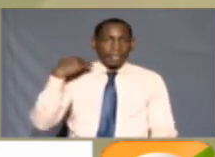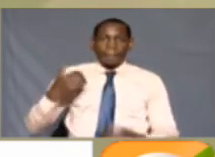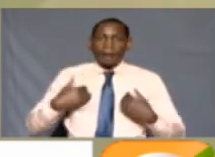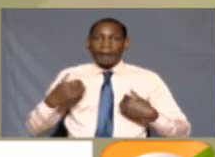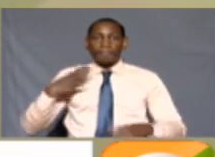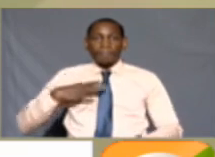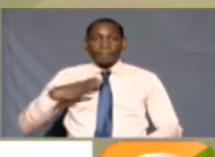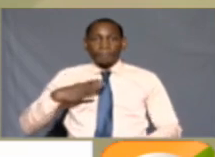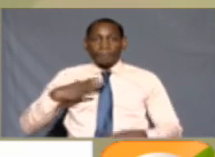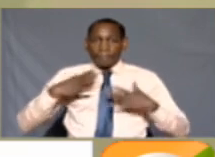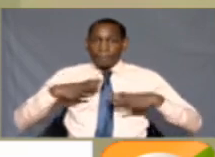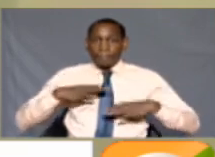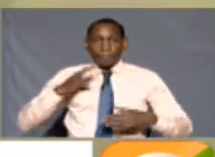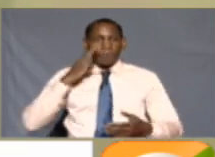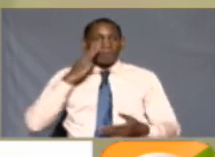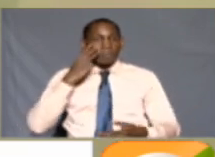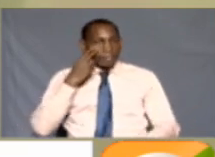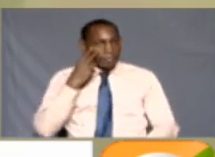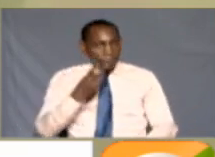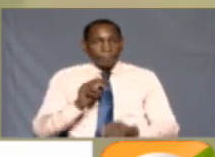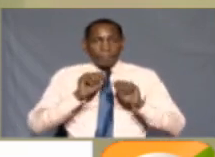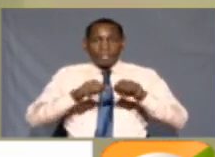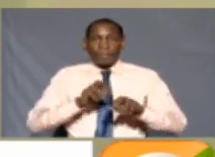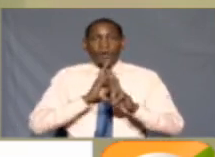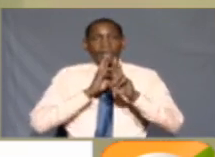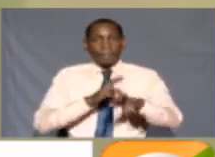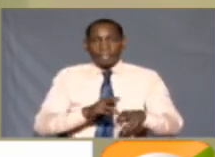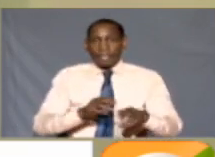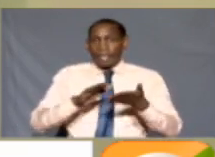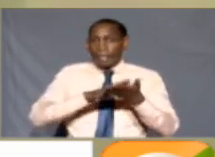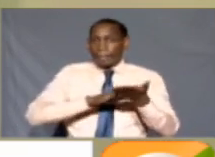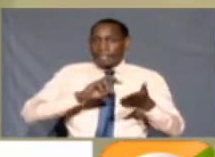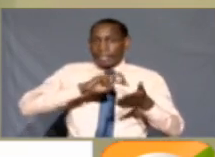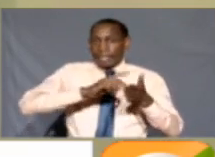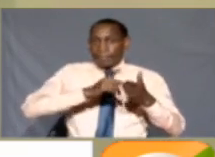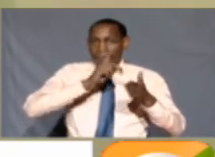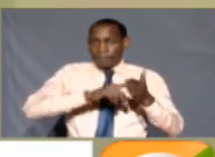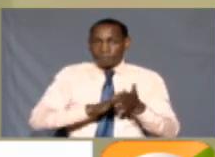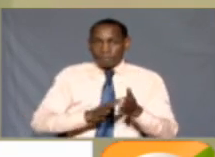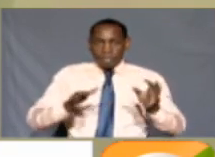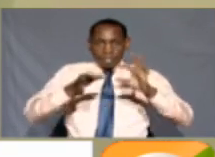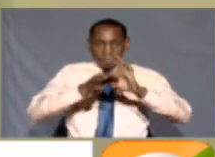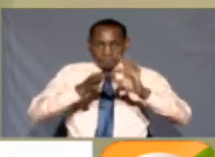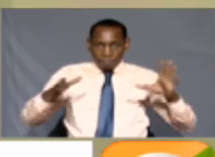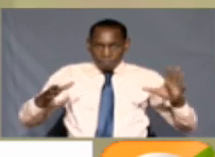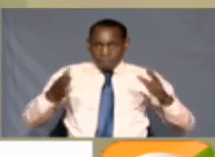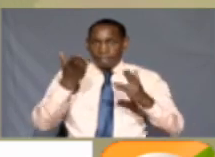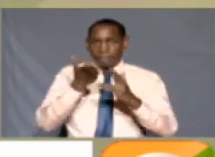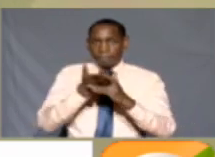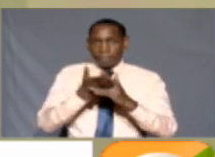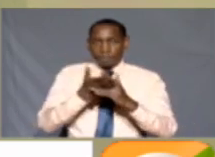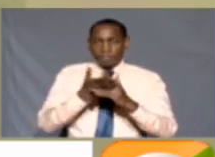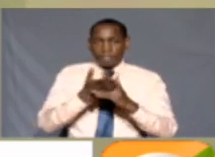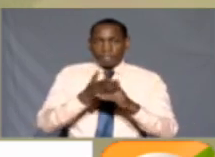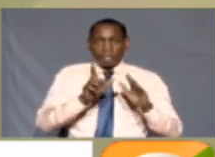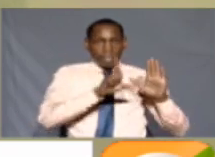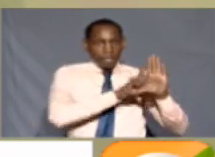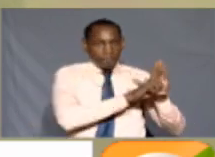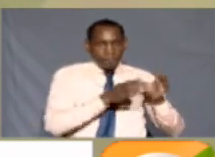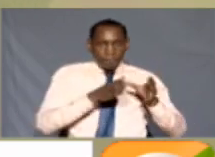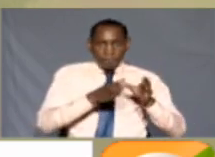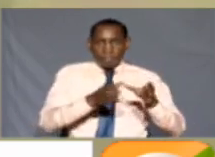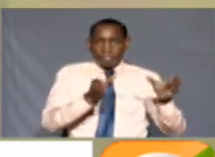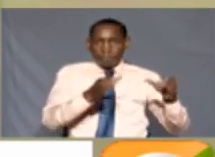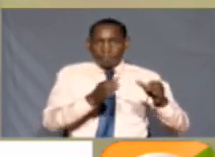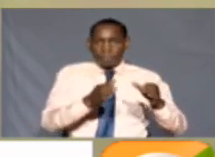are witnesses. Yeah. And who would be able to report. It basically means that there's a disconnect between the law enforcement agencies,